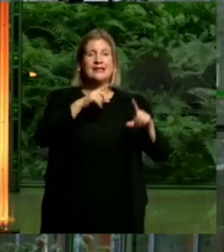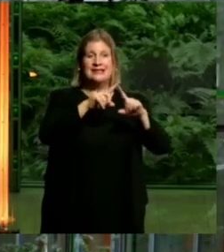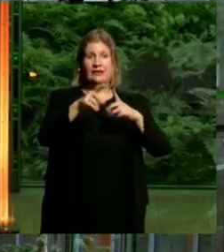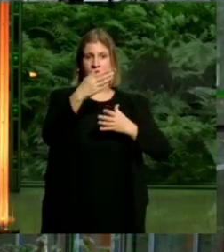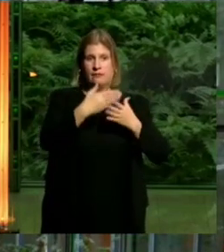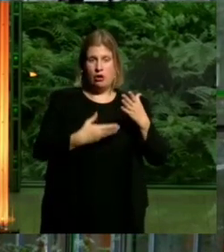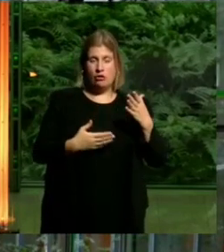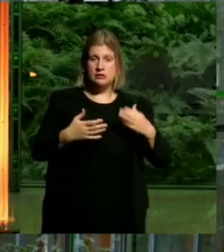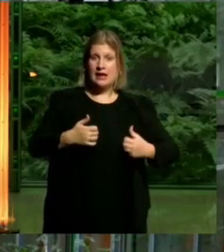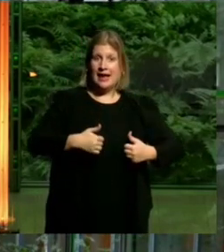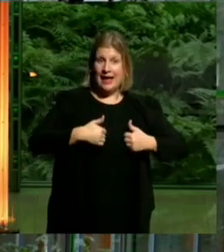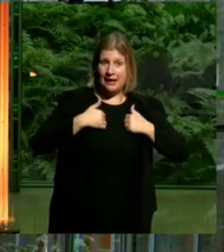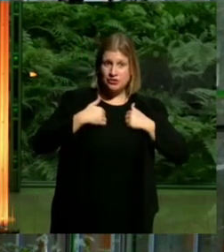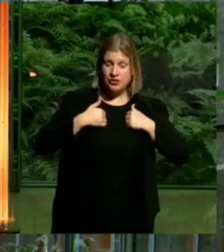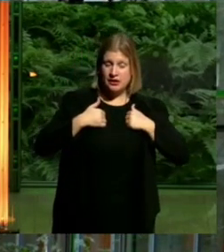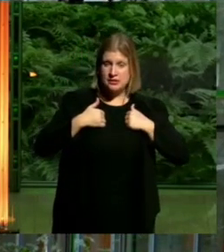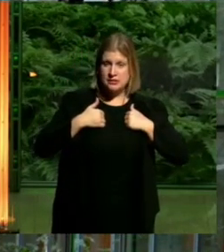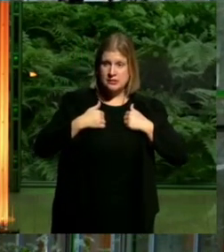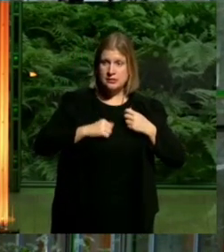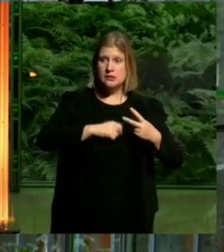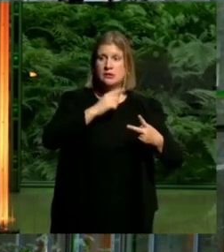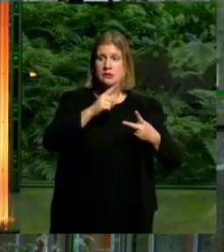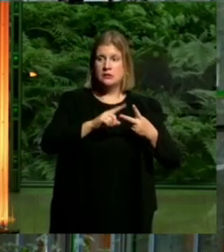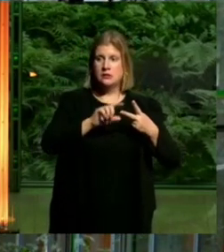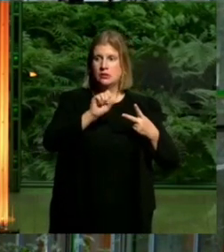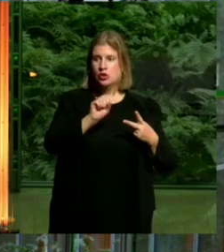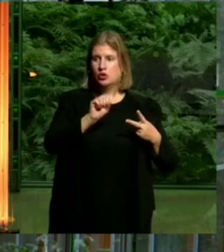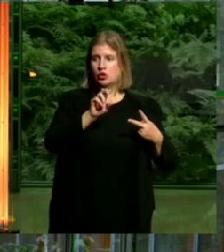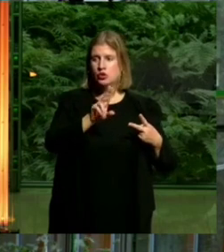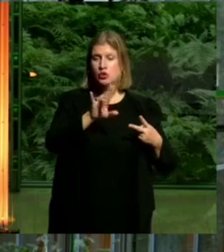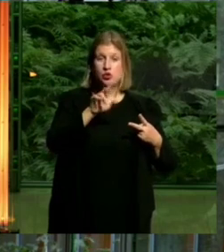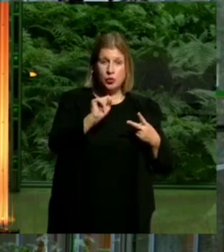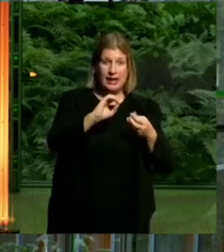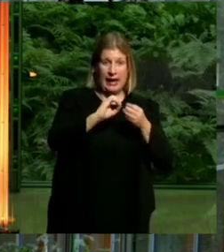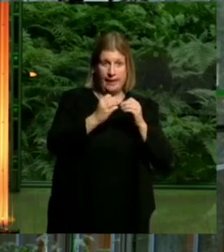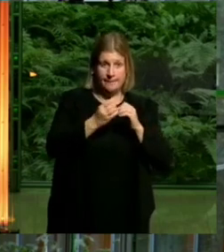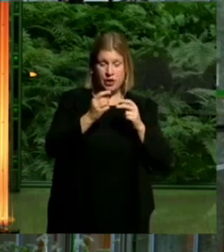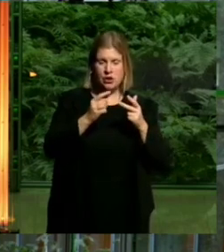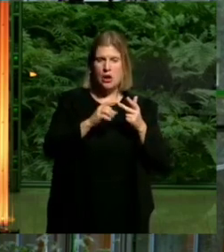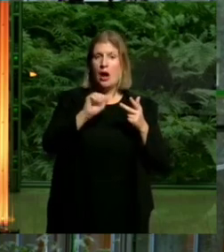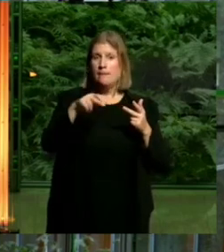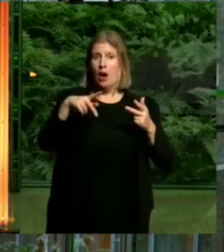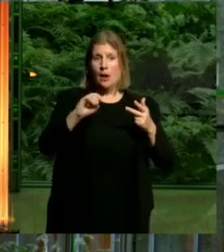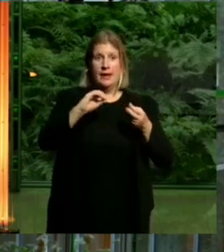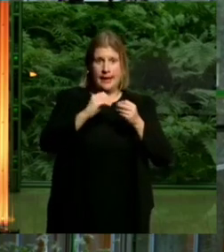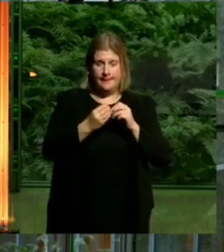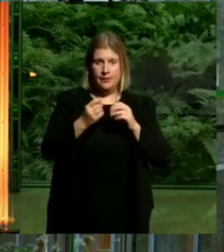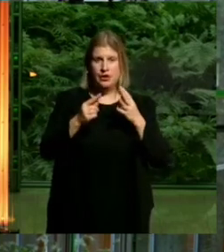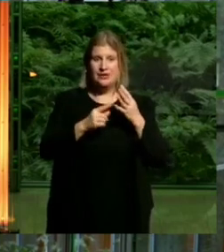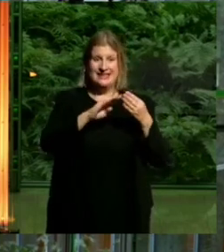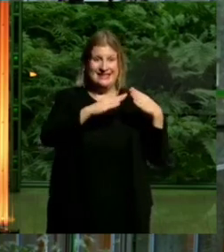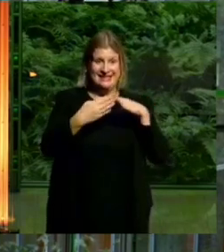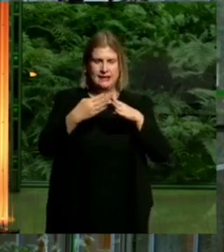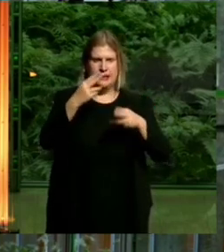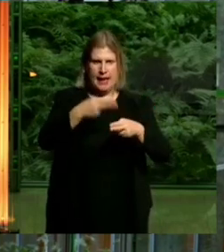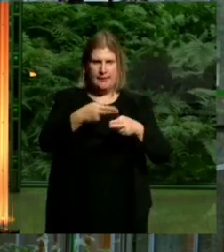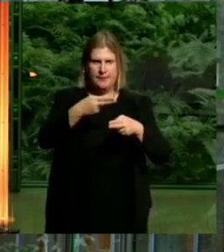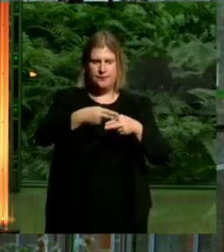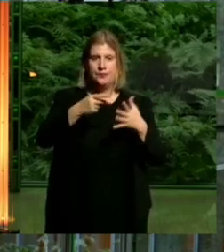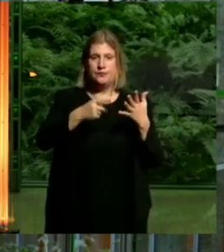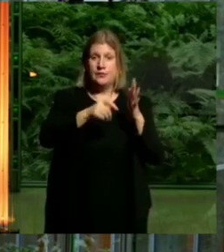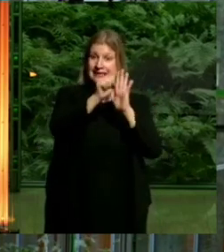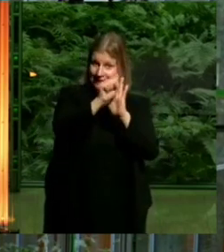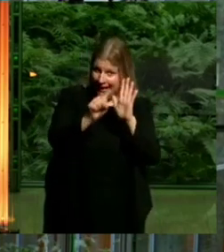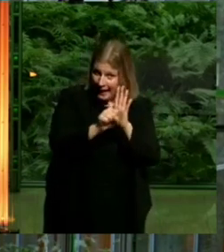You have address line number 1, then you have like a suite number or apartment number, then you have the city name, and then you have the